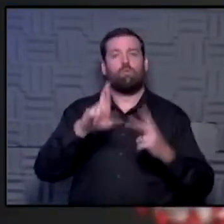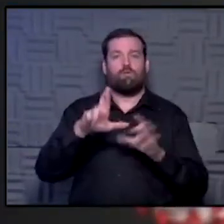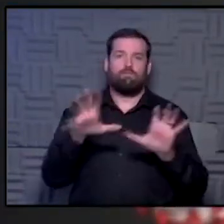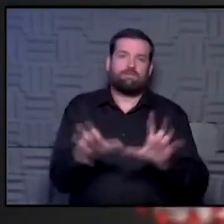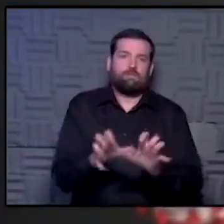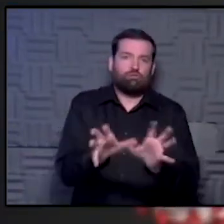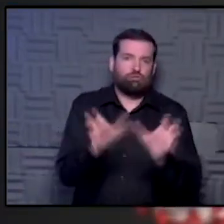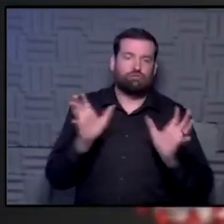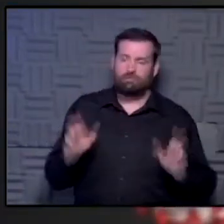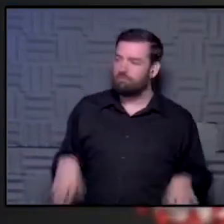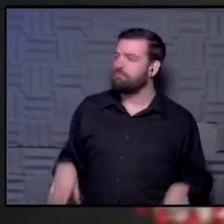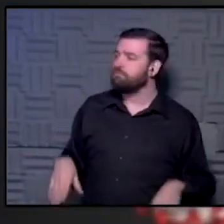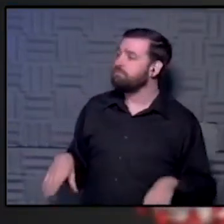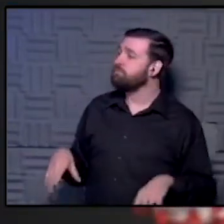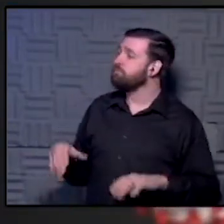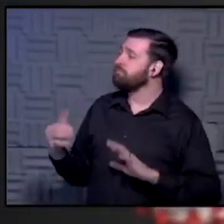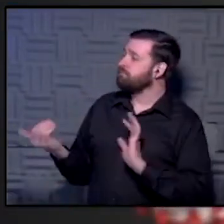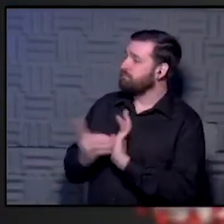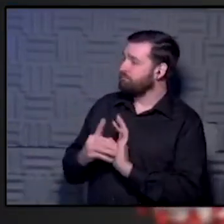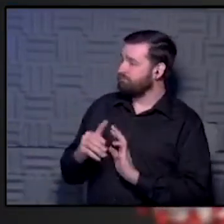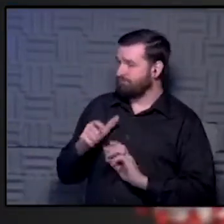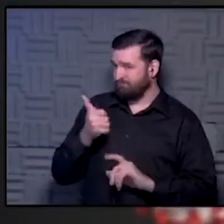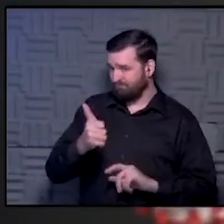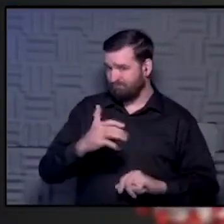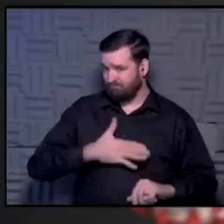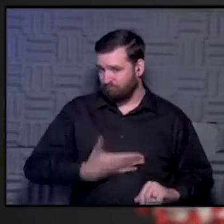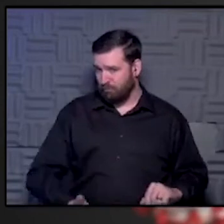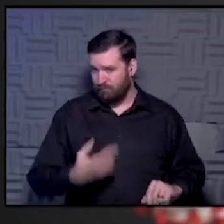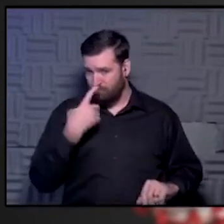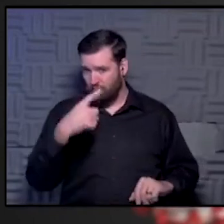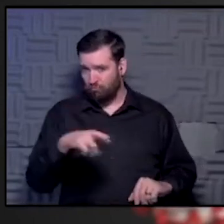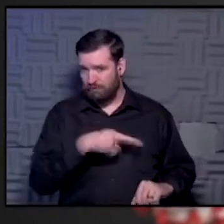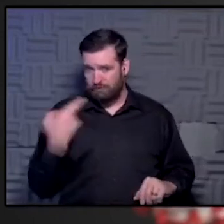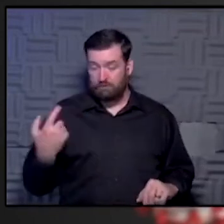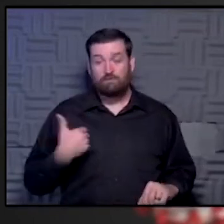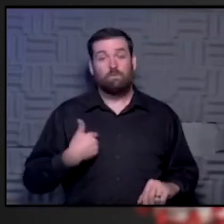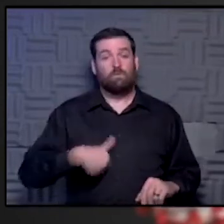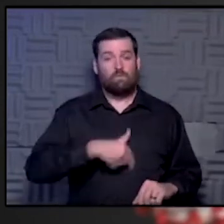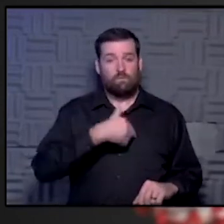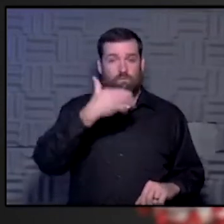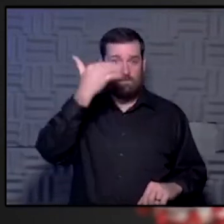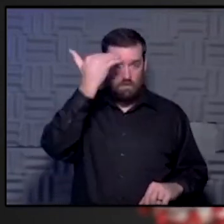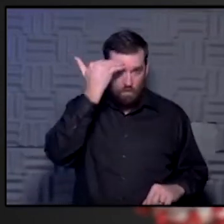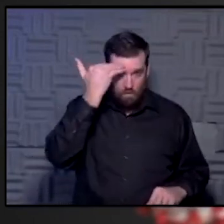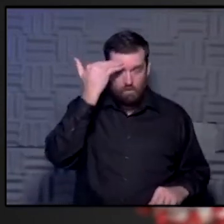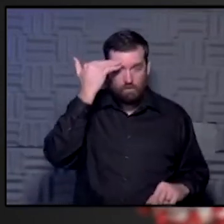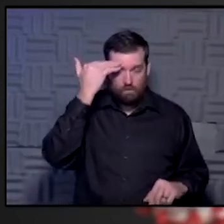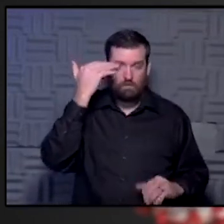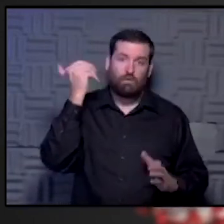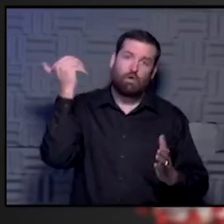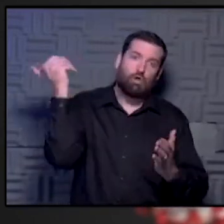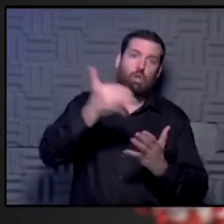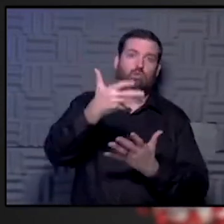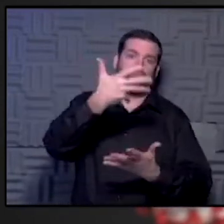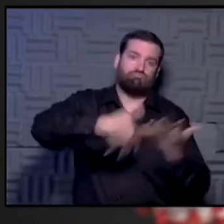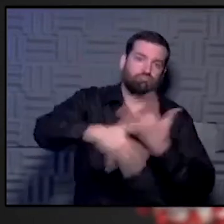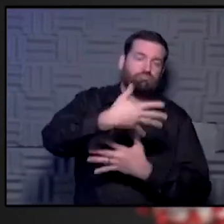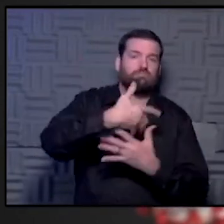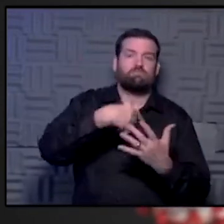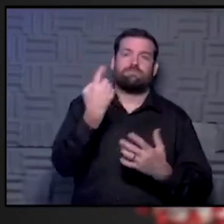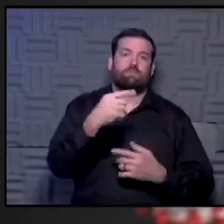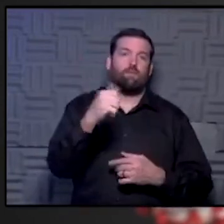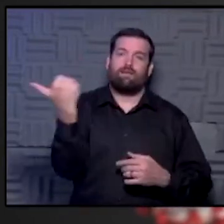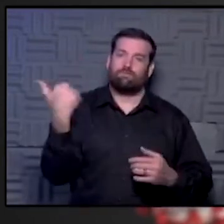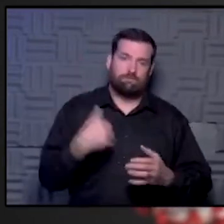again, goes back to your willingness to take a risk in what we know is you're going to have close proximity with somebody outside of your